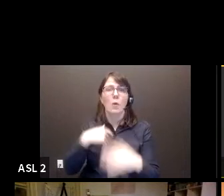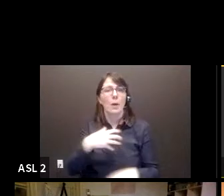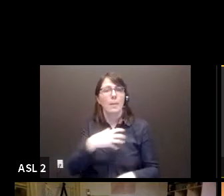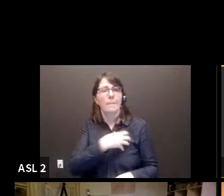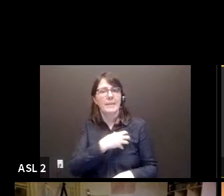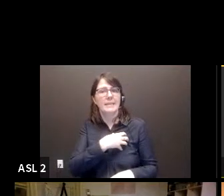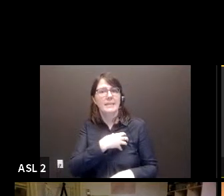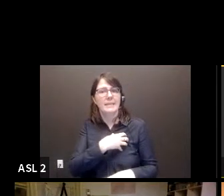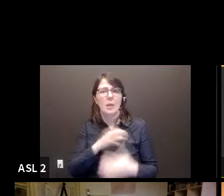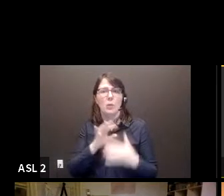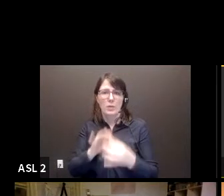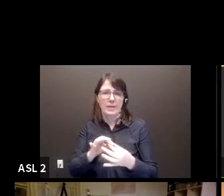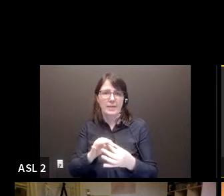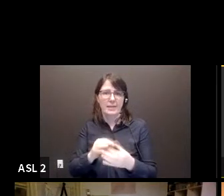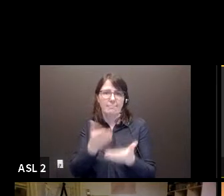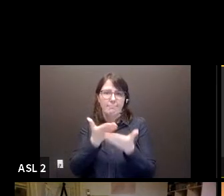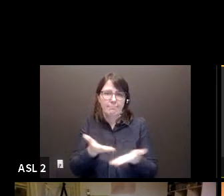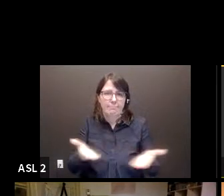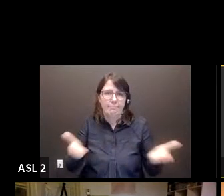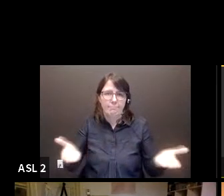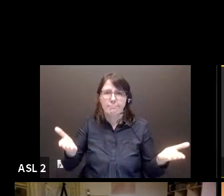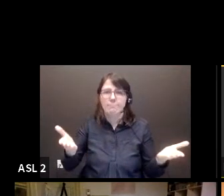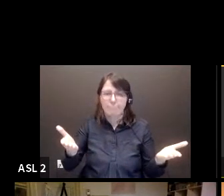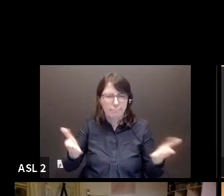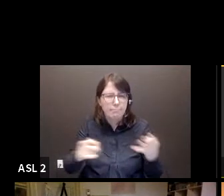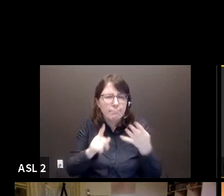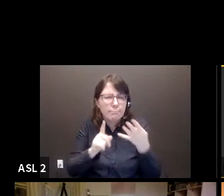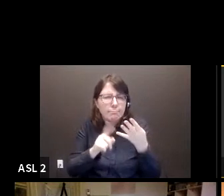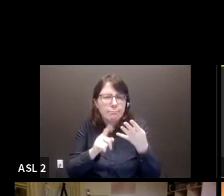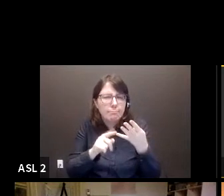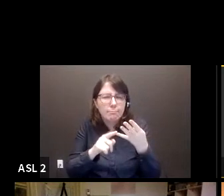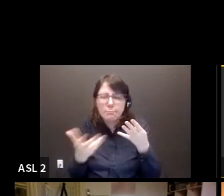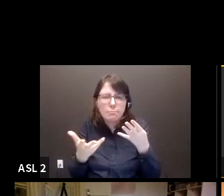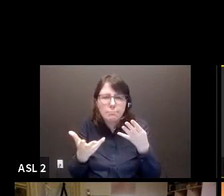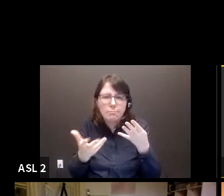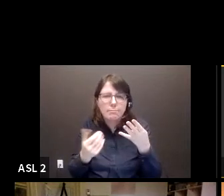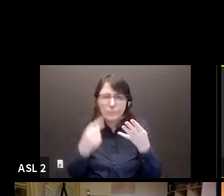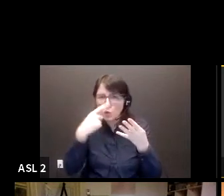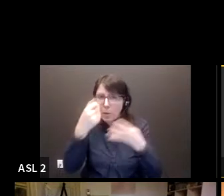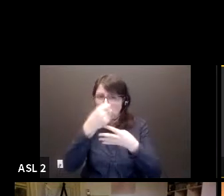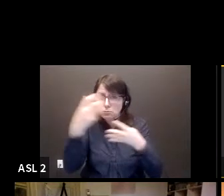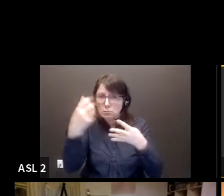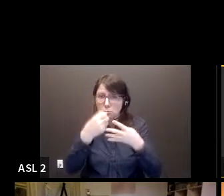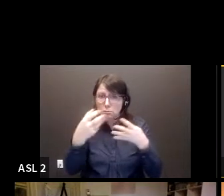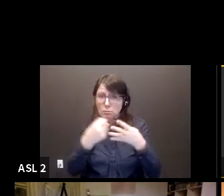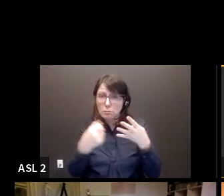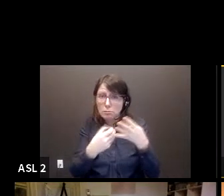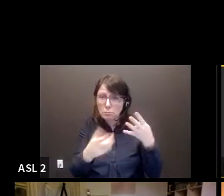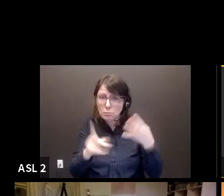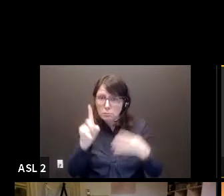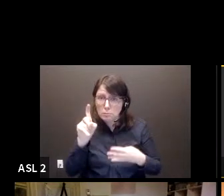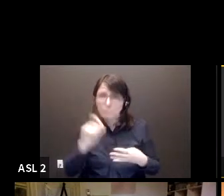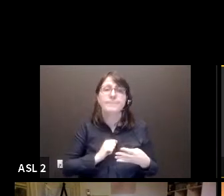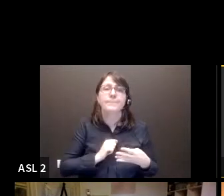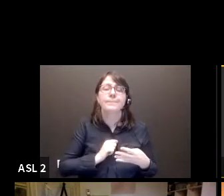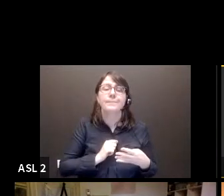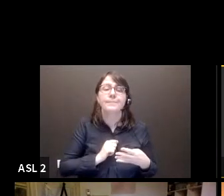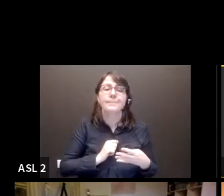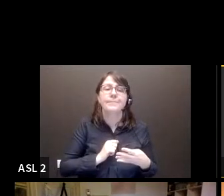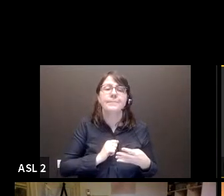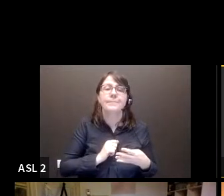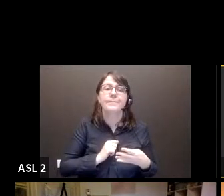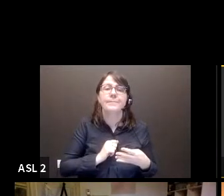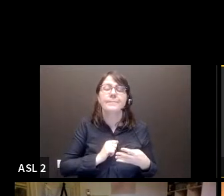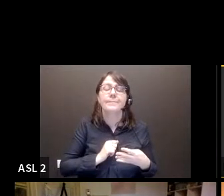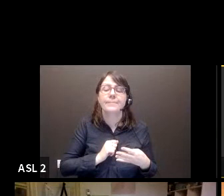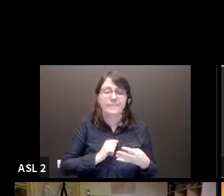supplies so we'd love to know um what this refers to um yeah okay now we'll